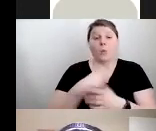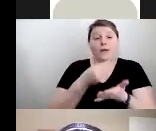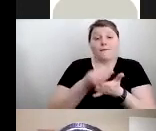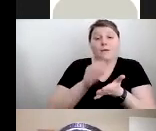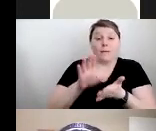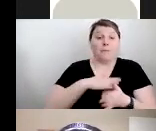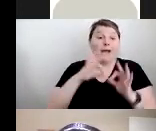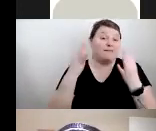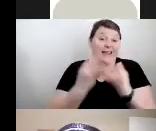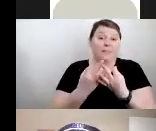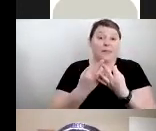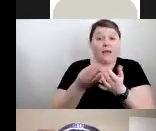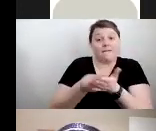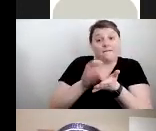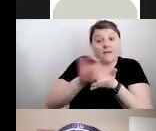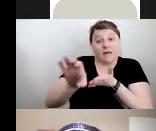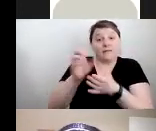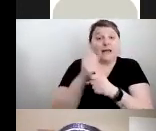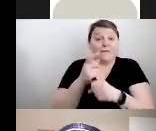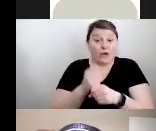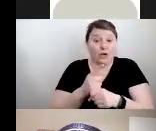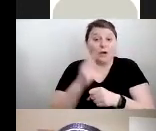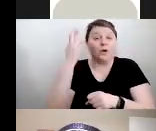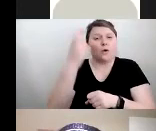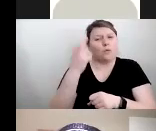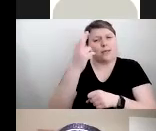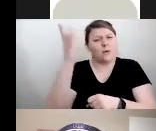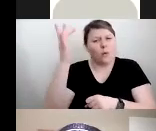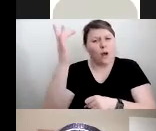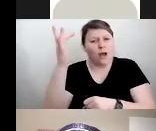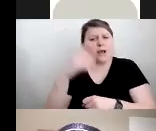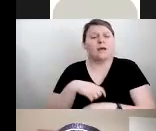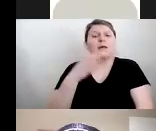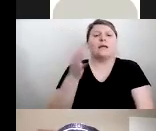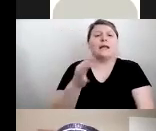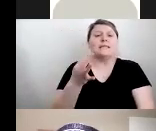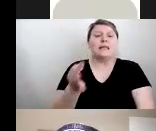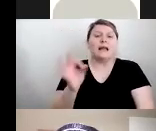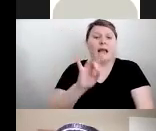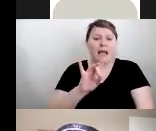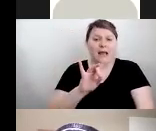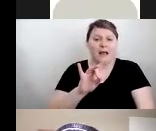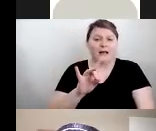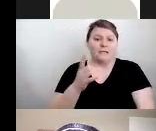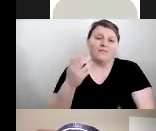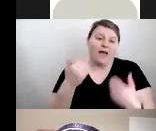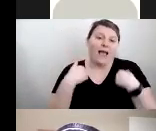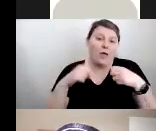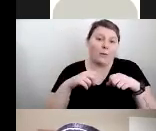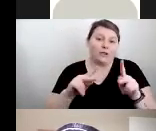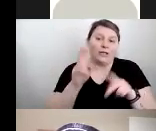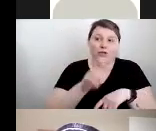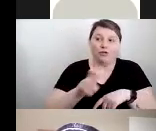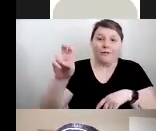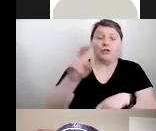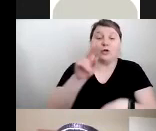funds this every year. And really the reason I do this is in 1998, I had the opportunity to travel over to Kenya.